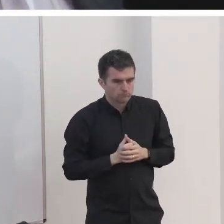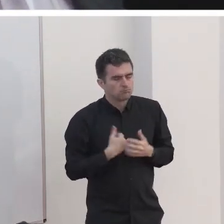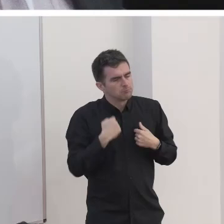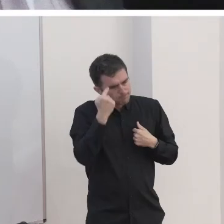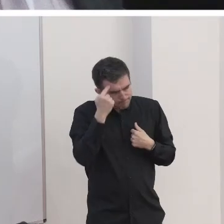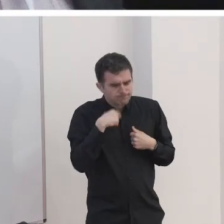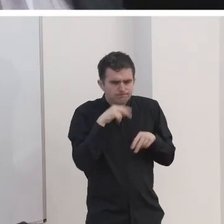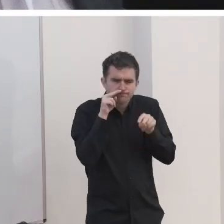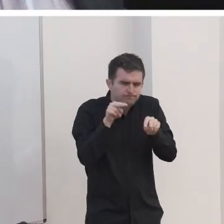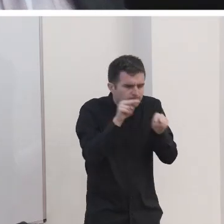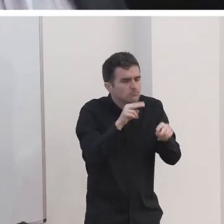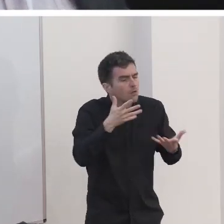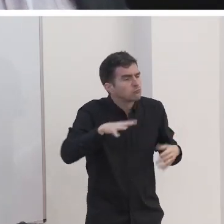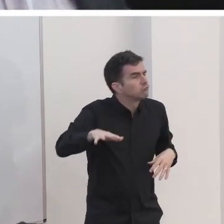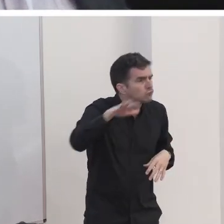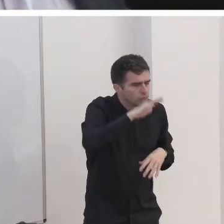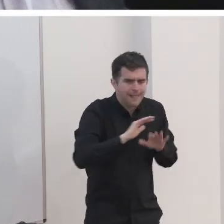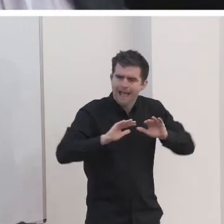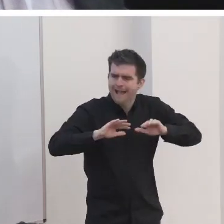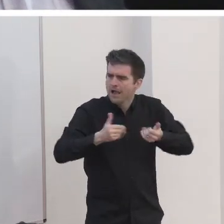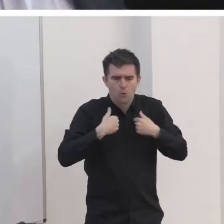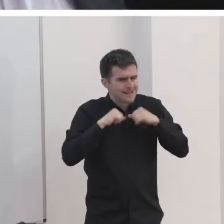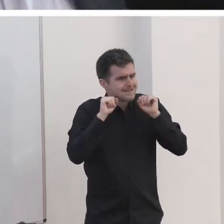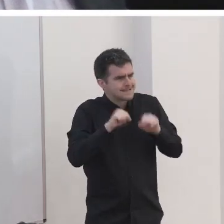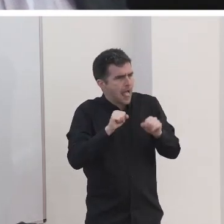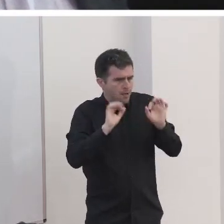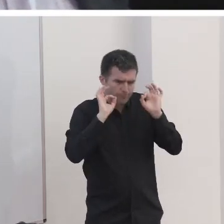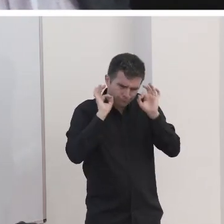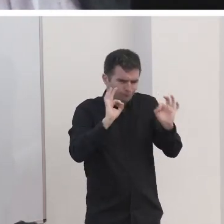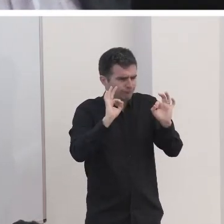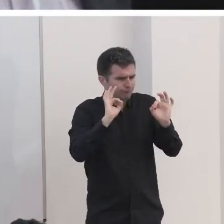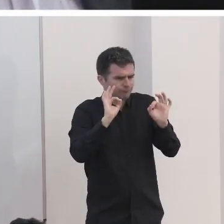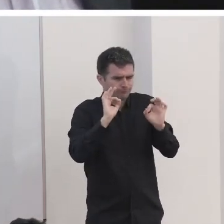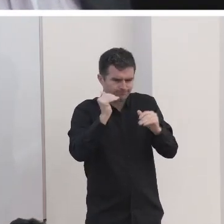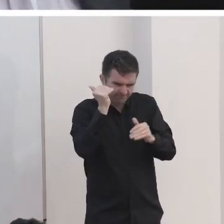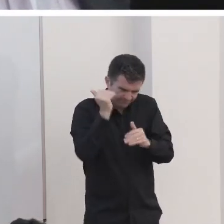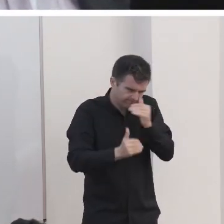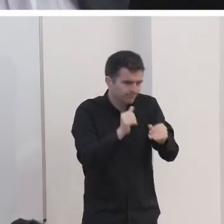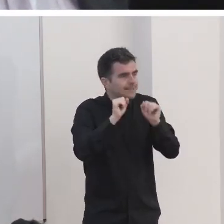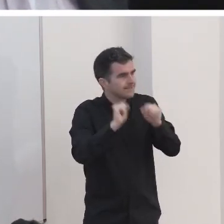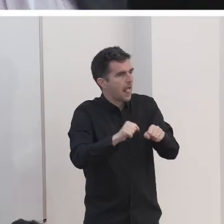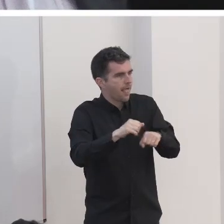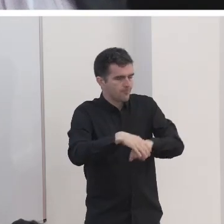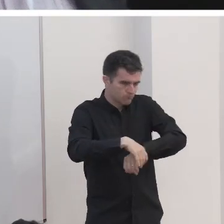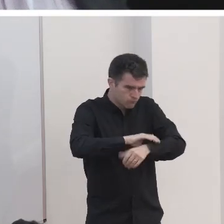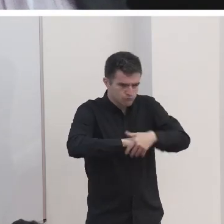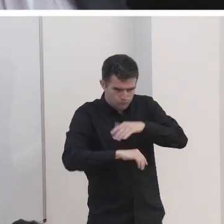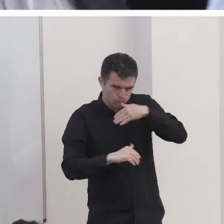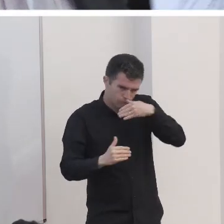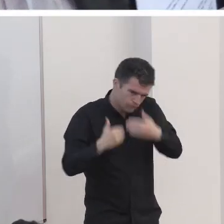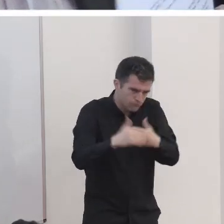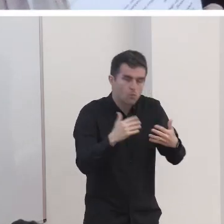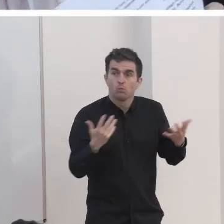times we are working with different partners, both local and international. Some of them are smarter enough, like